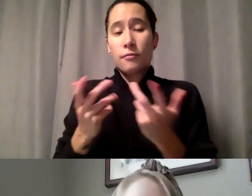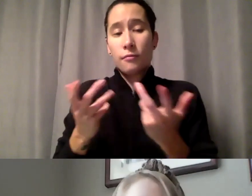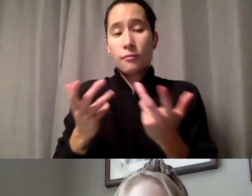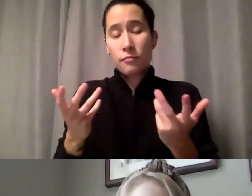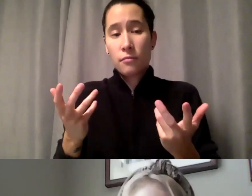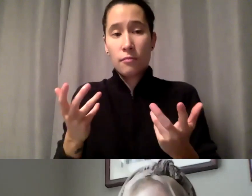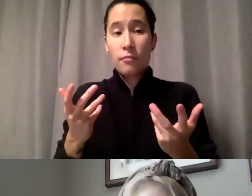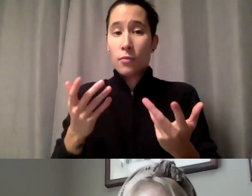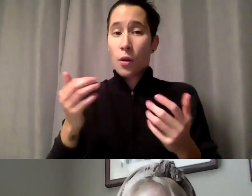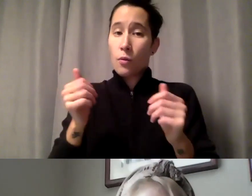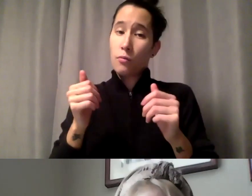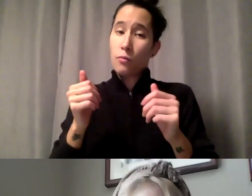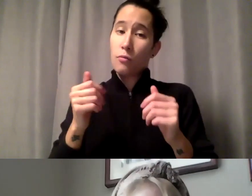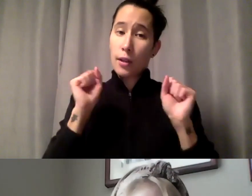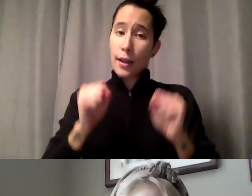precautions in place, yes, that can go ahead.